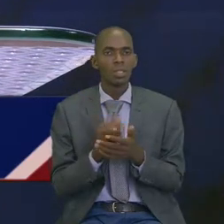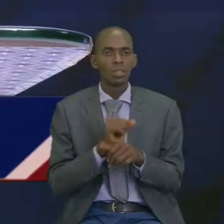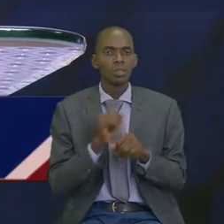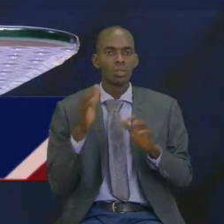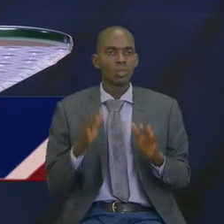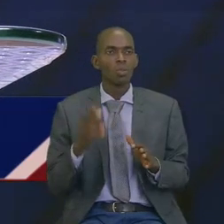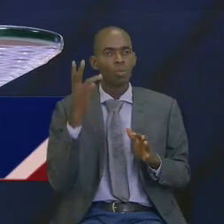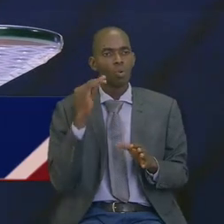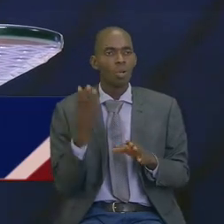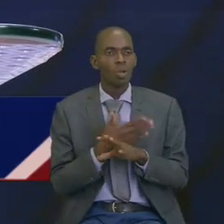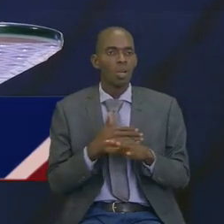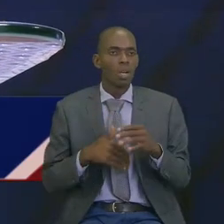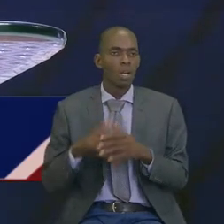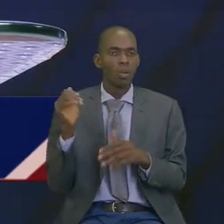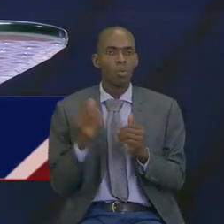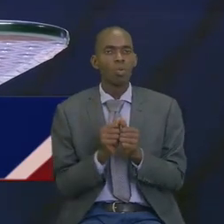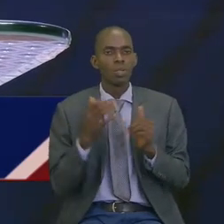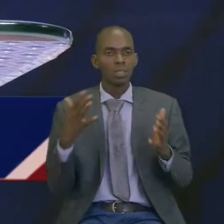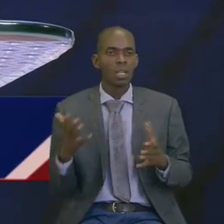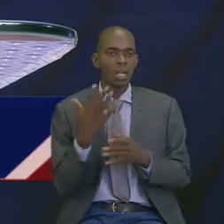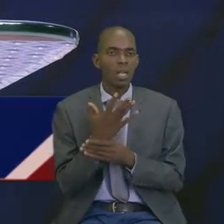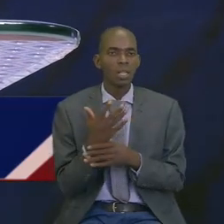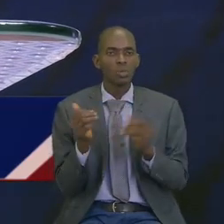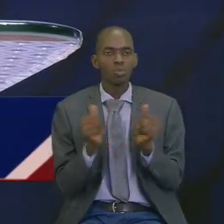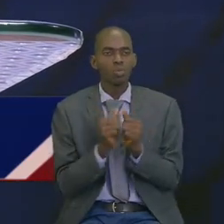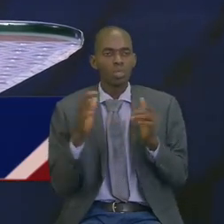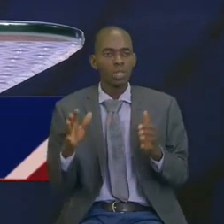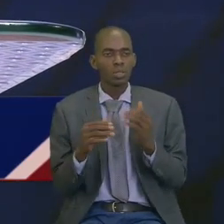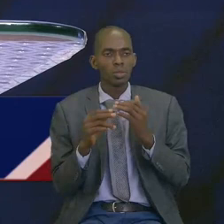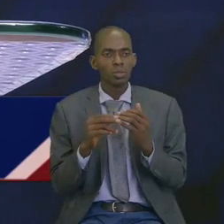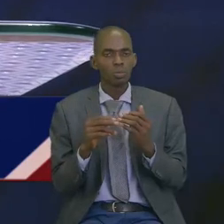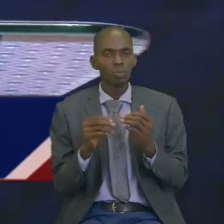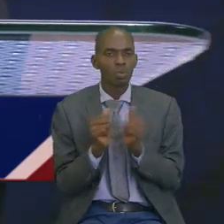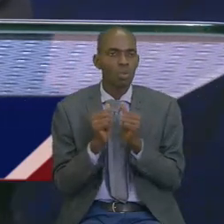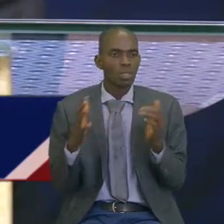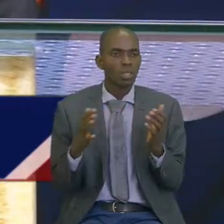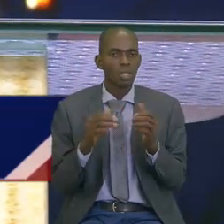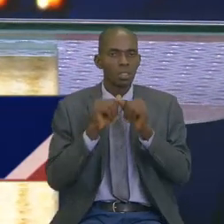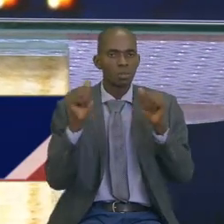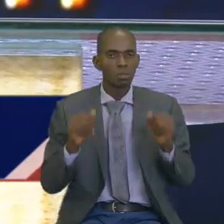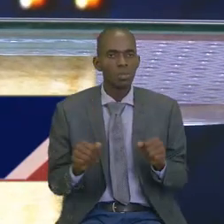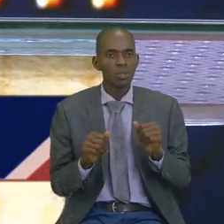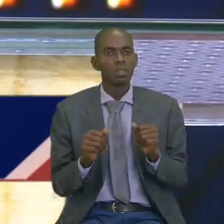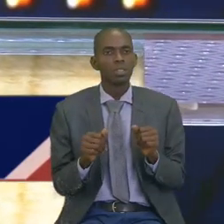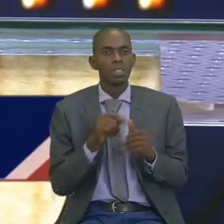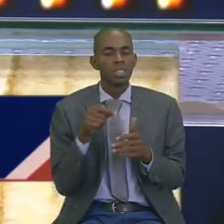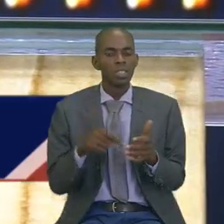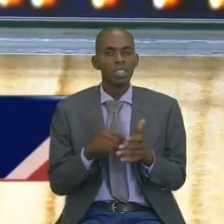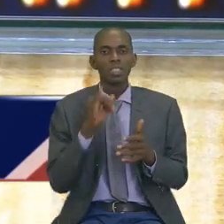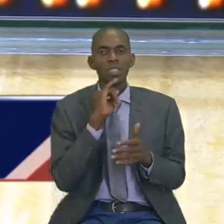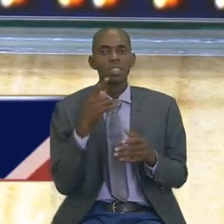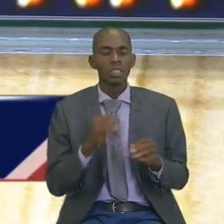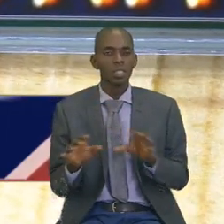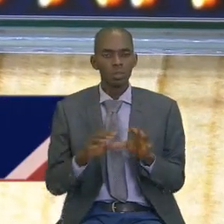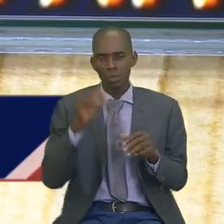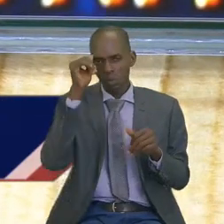without hands. A stone was cut out without hands. This is the action of God. Do you remember? Was he